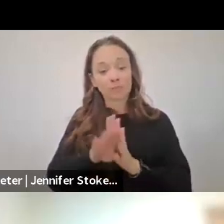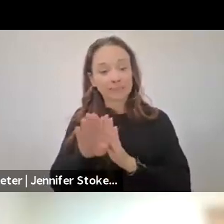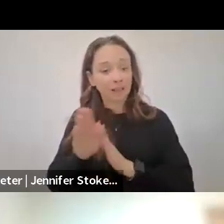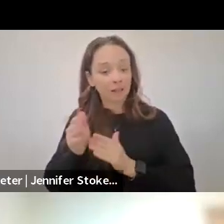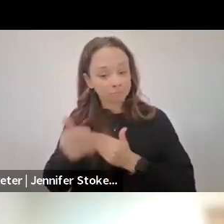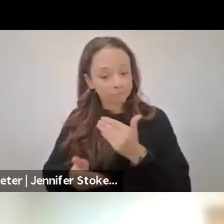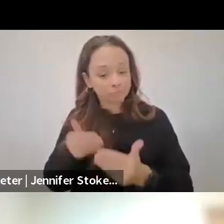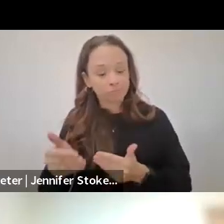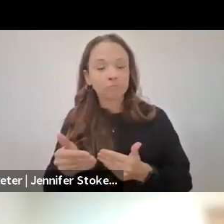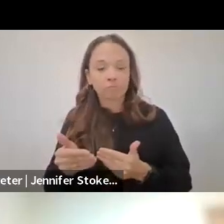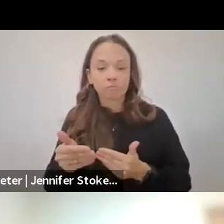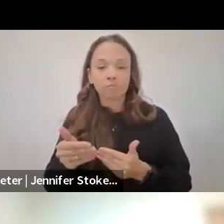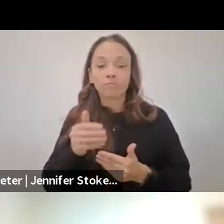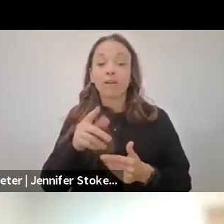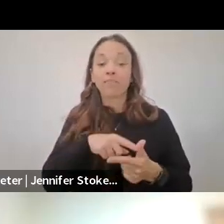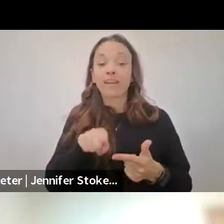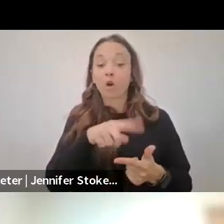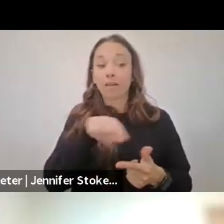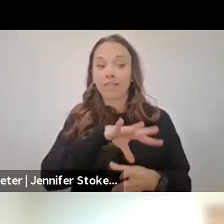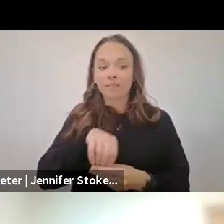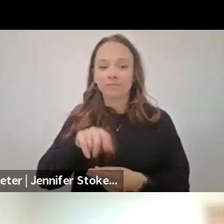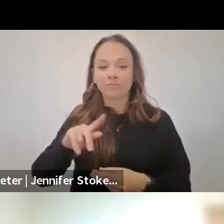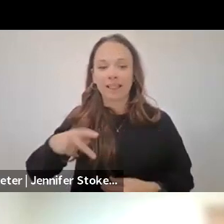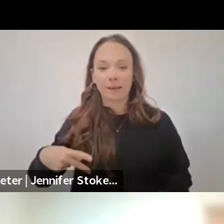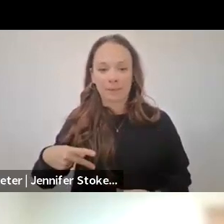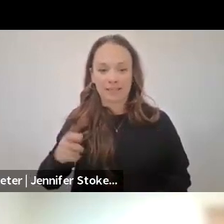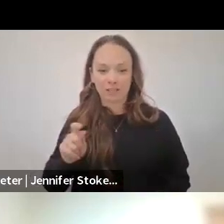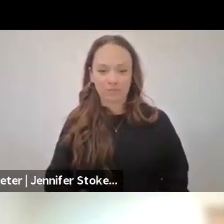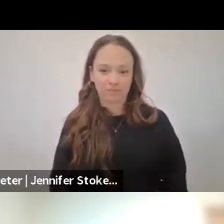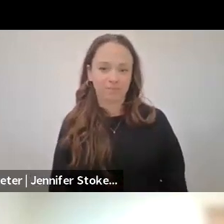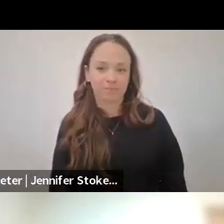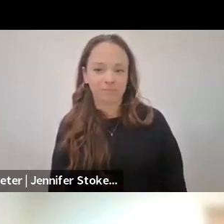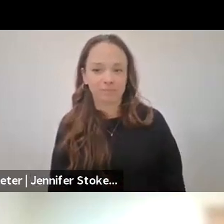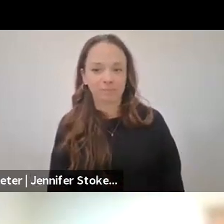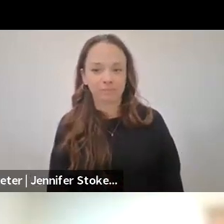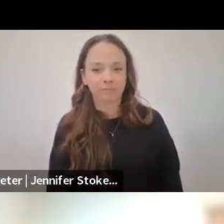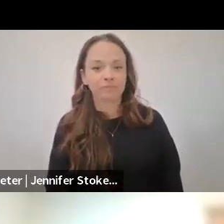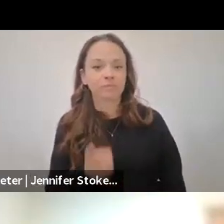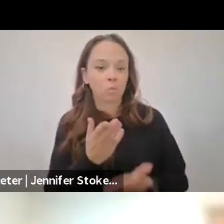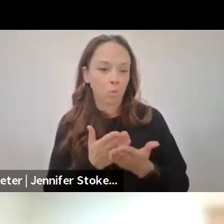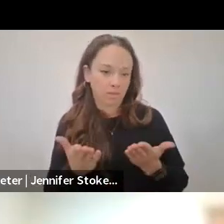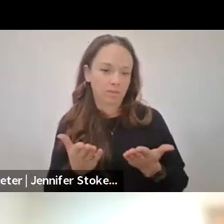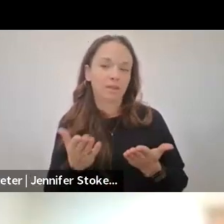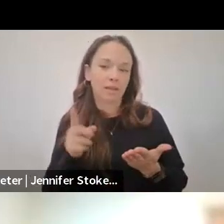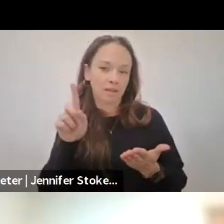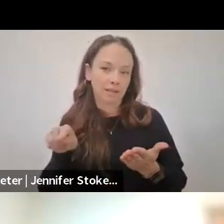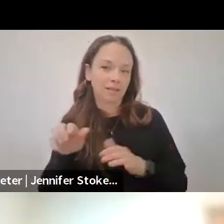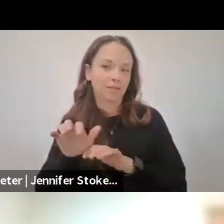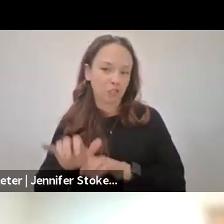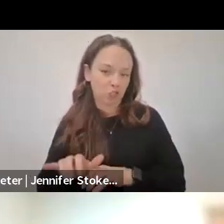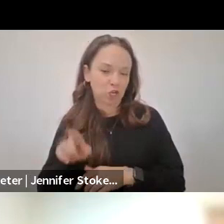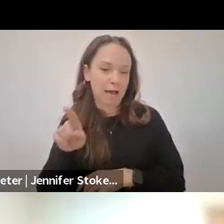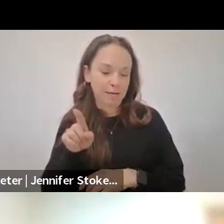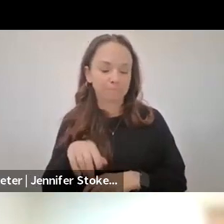language access plan. One of the things that I know has come up on the chat, and we have included in our questions as well, is as